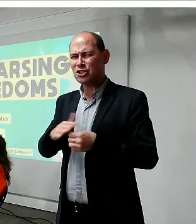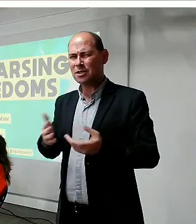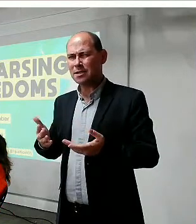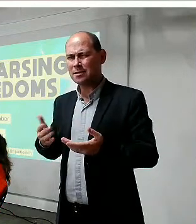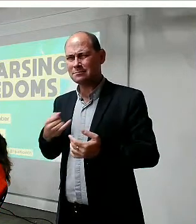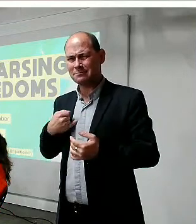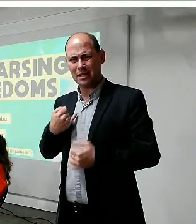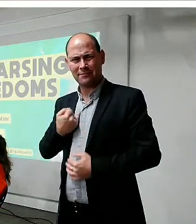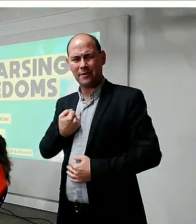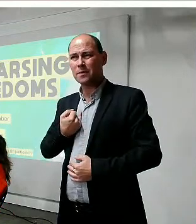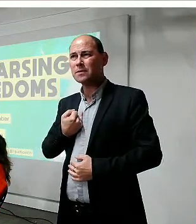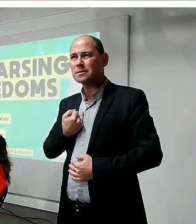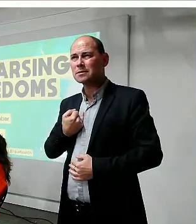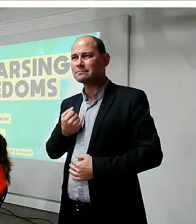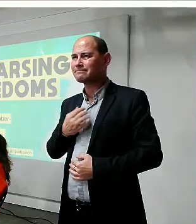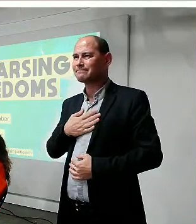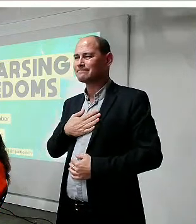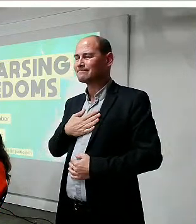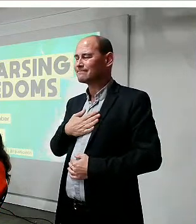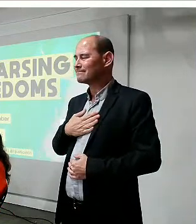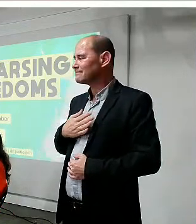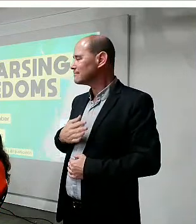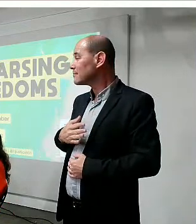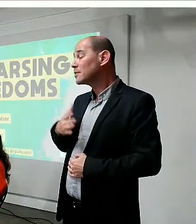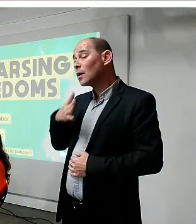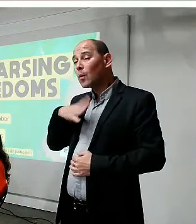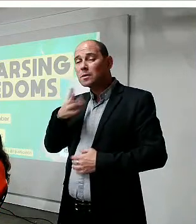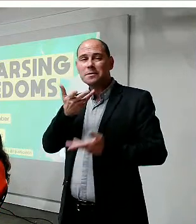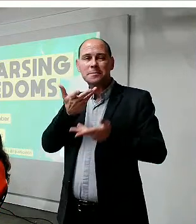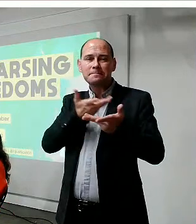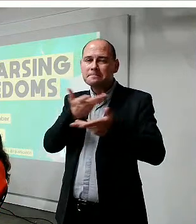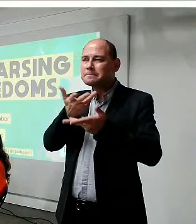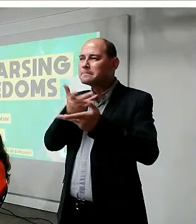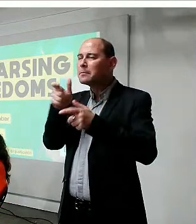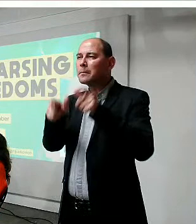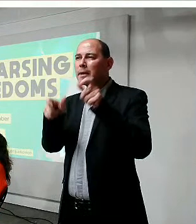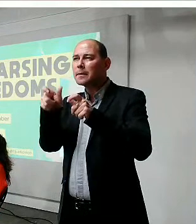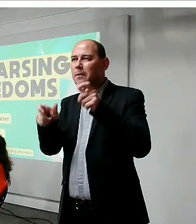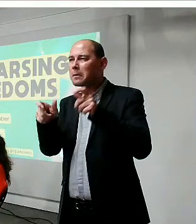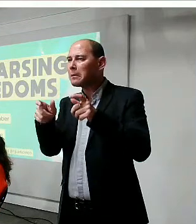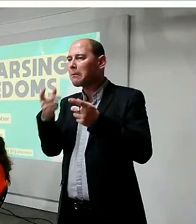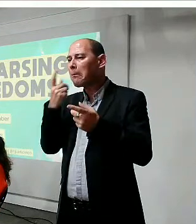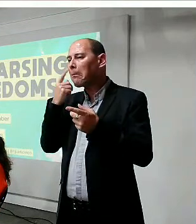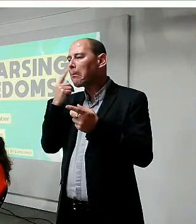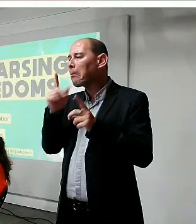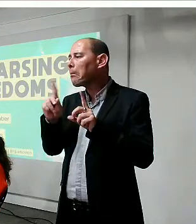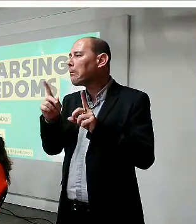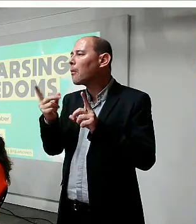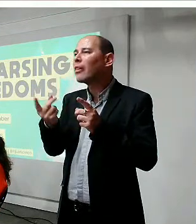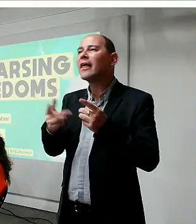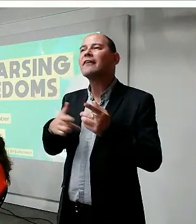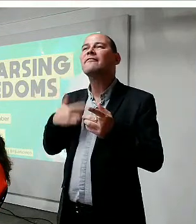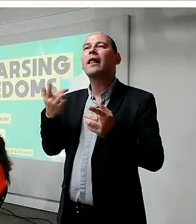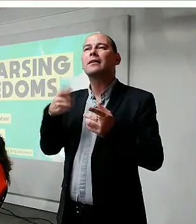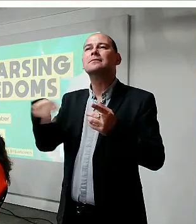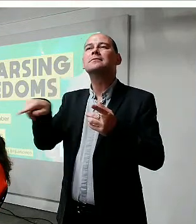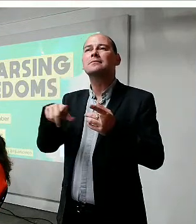And so it was, I just wanted to talk to people, see where people were at, and try